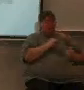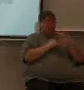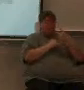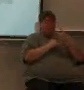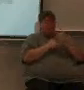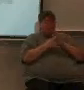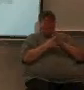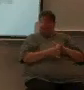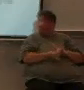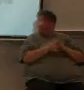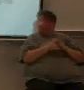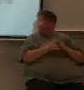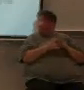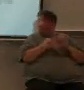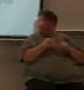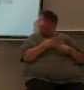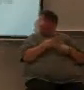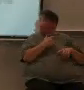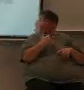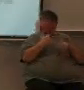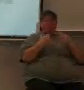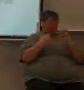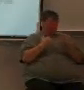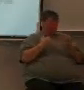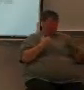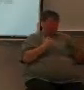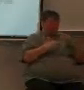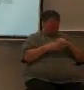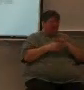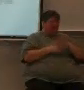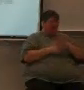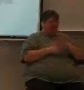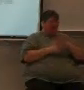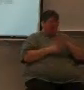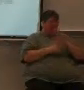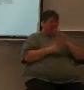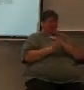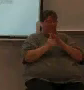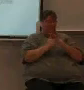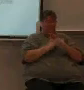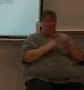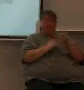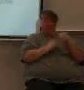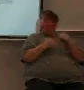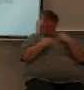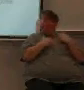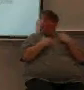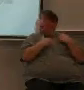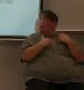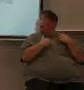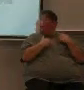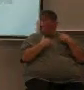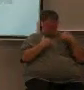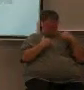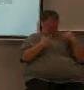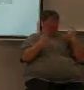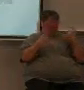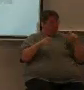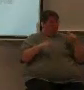environment, biomagnification. So if we have a bioconcentration of 10-fold of